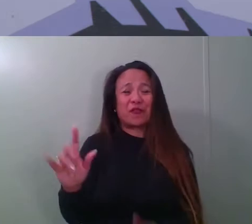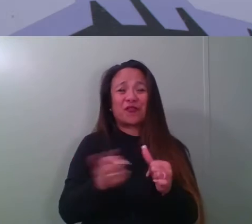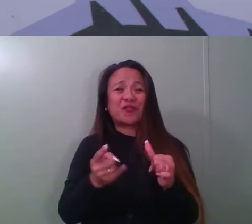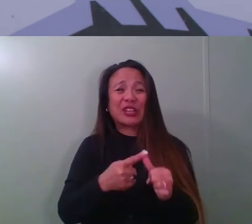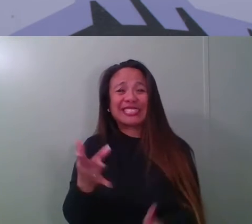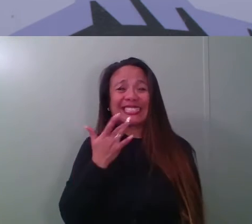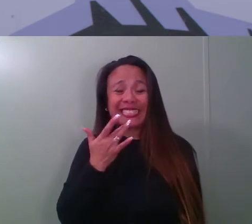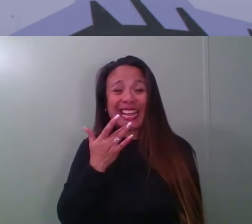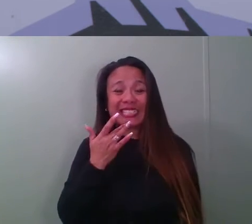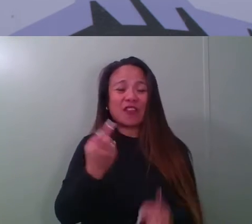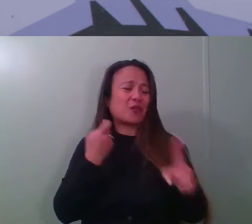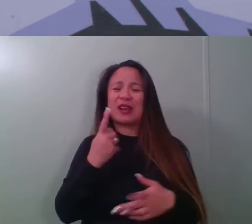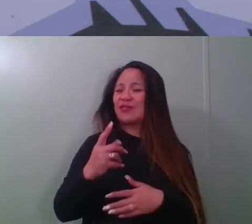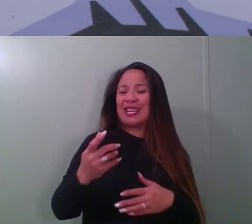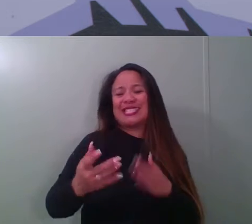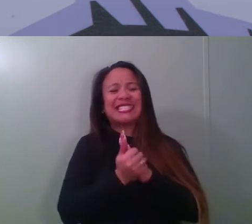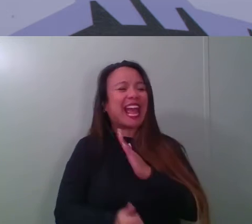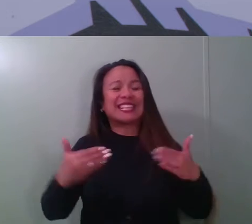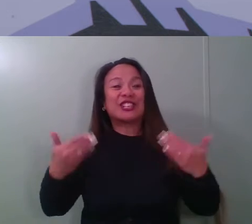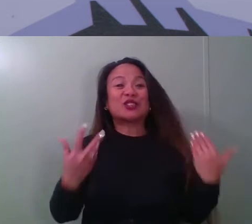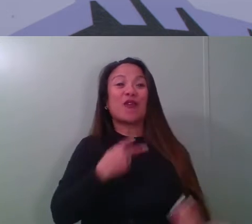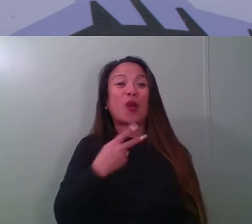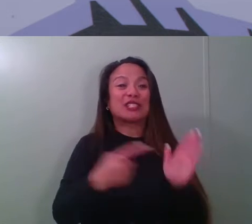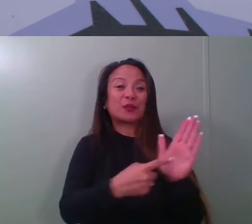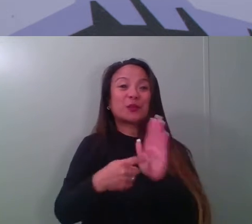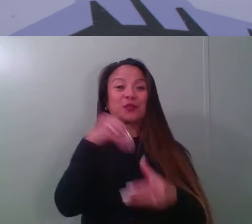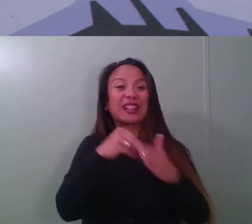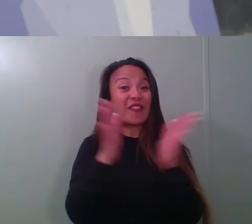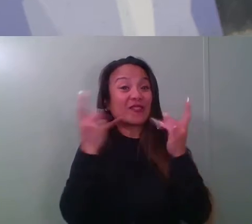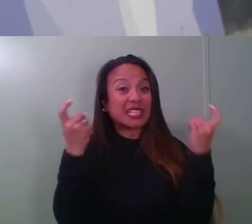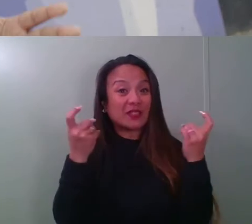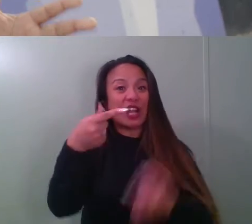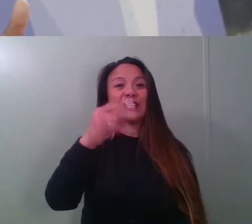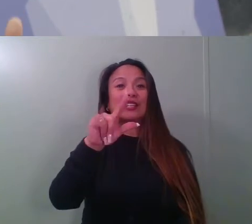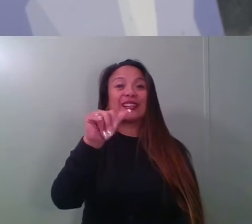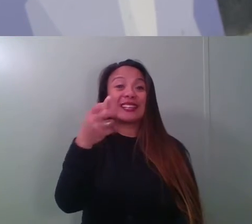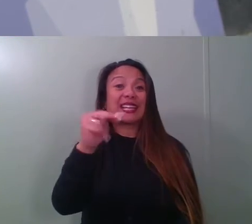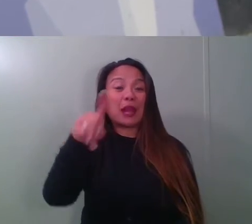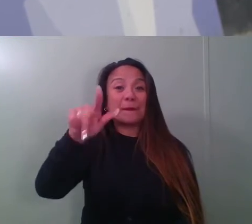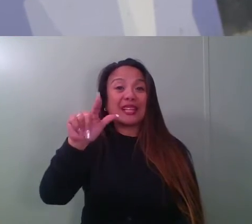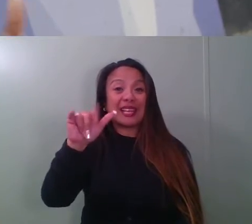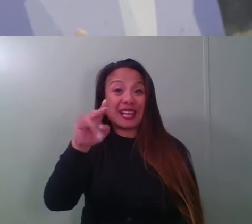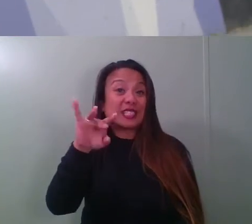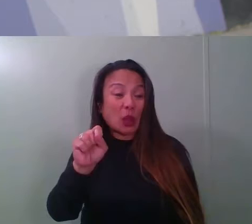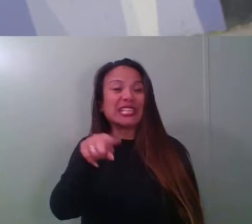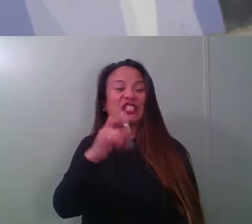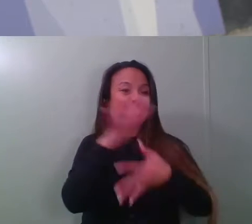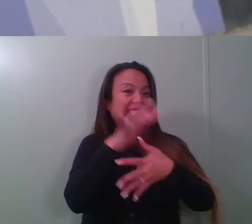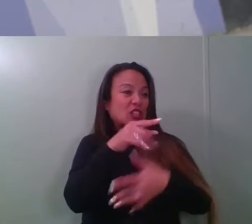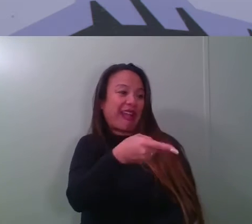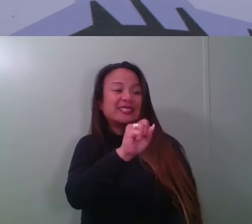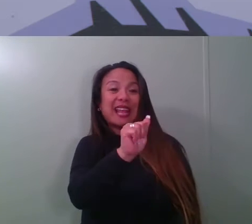performers. We will get our first taste right now of what that looks and sounds like from one of the talented youth voices showcased